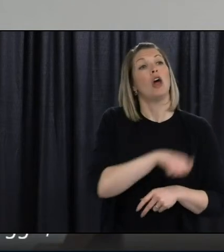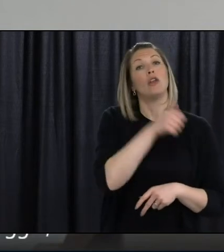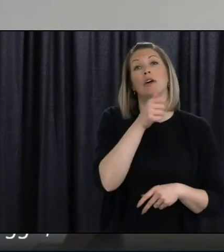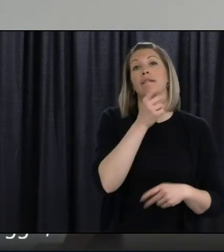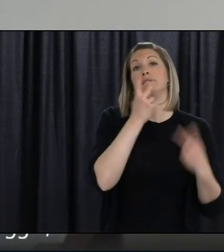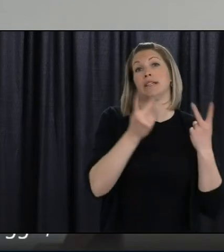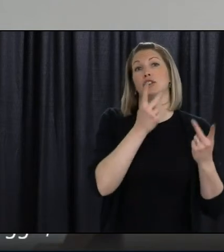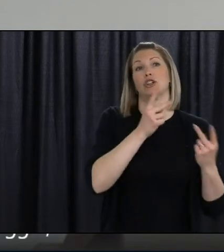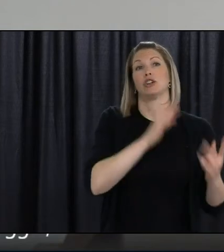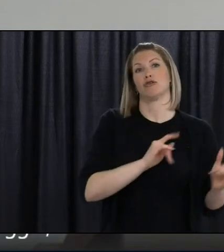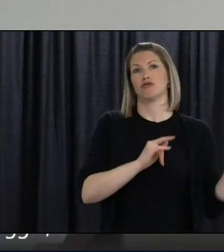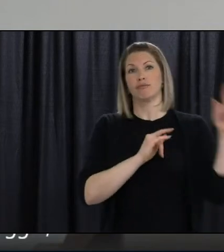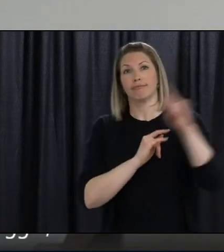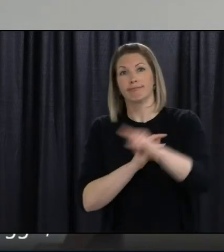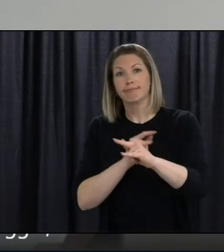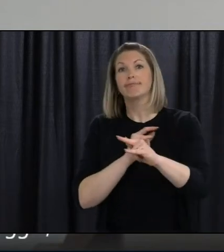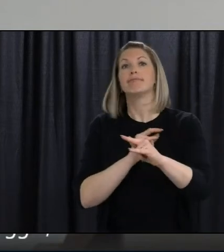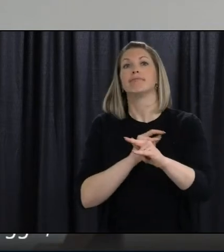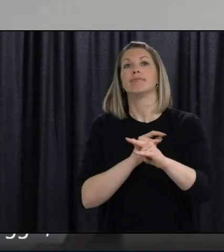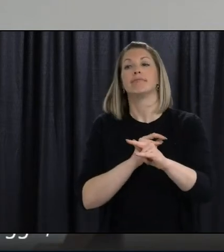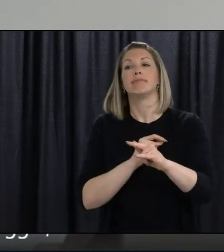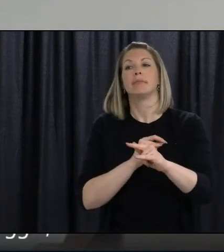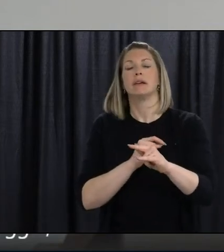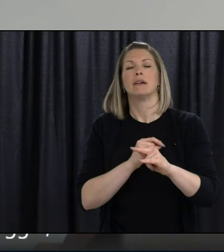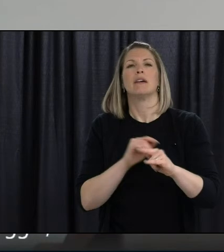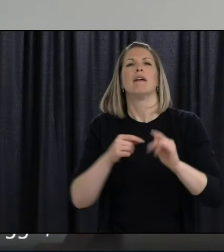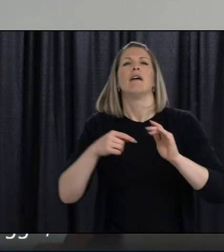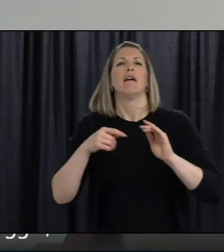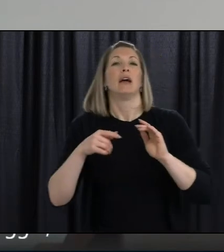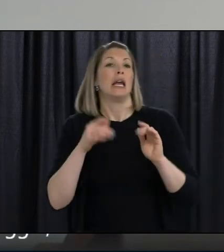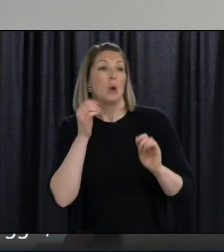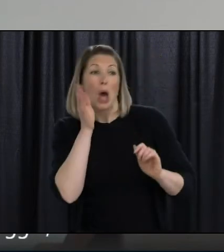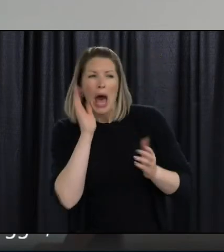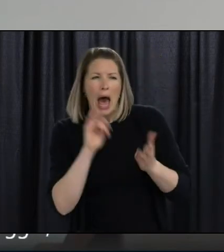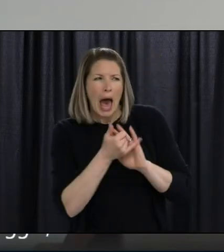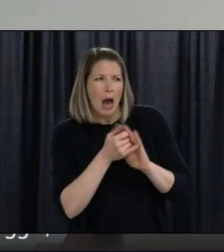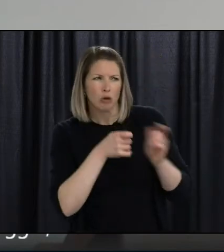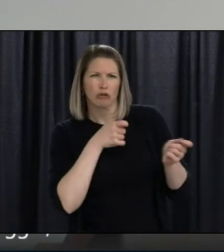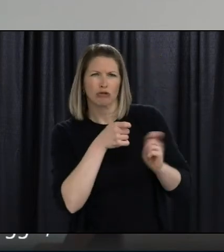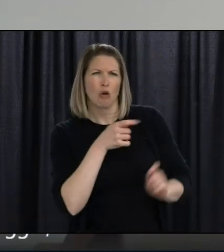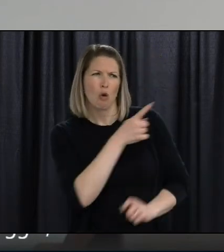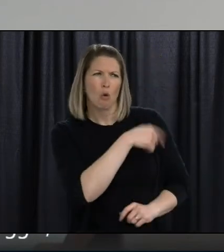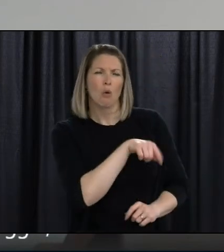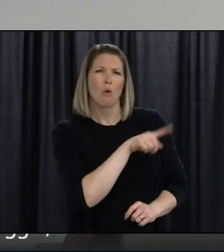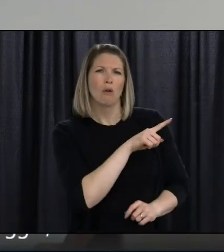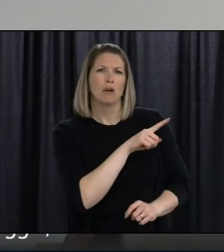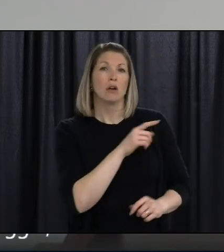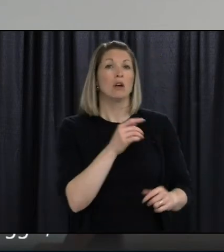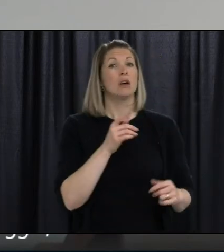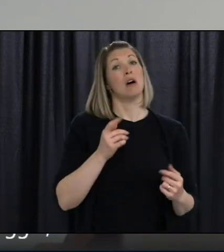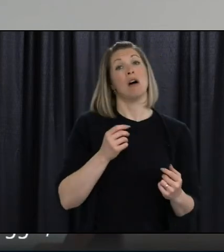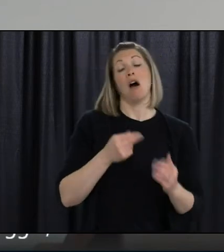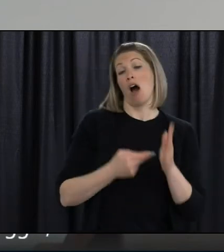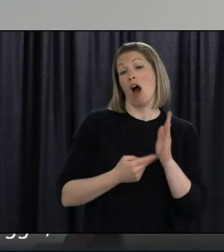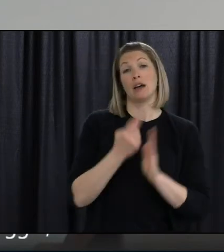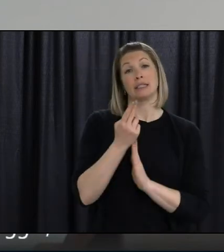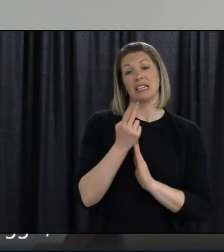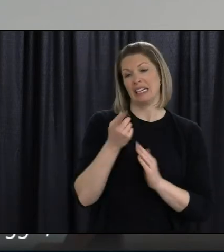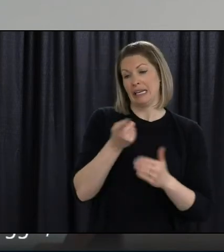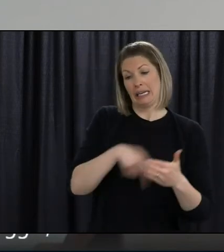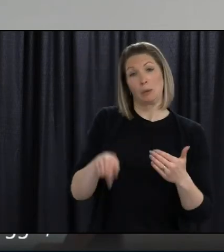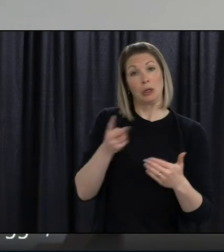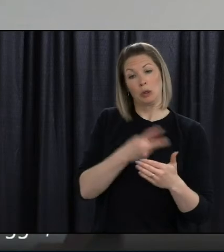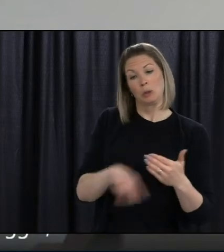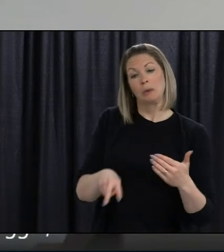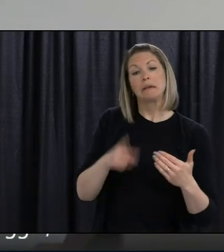coming in. Because if we get through this next week or so and get to alert level 3, really and honestly, the only way we will get the